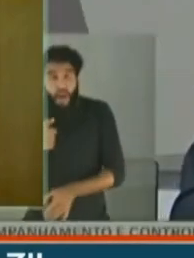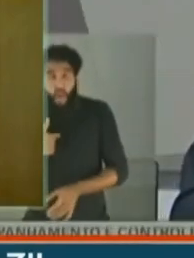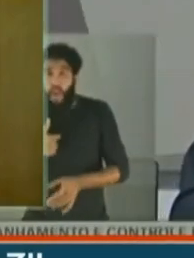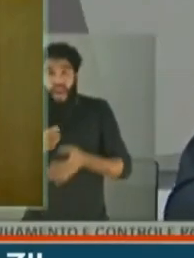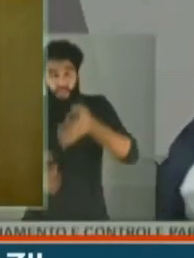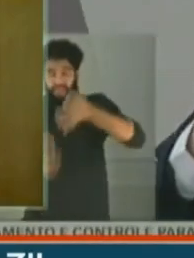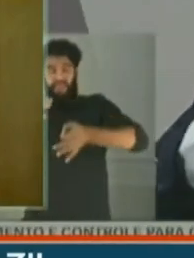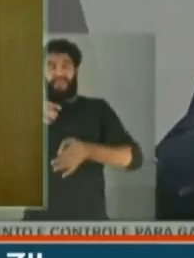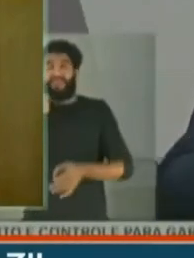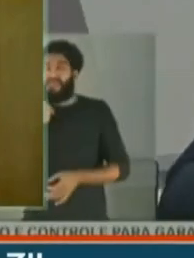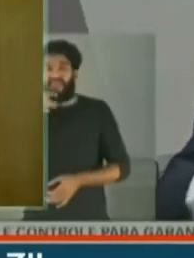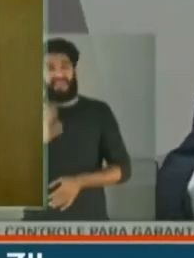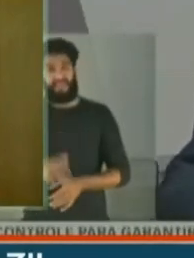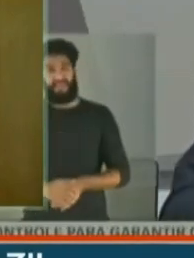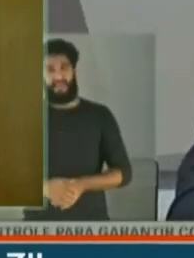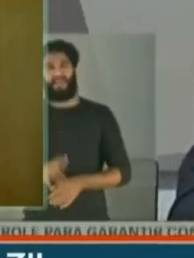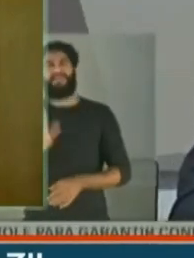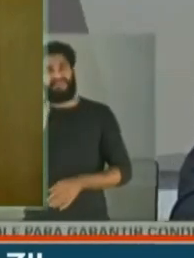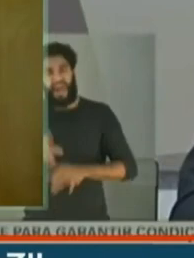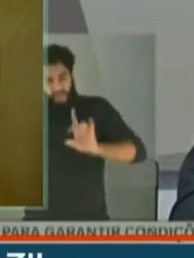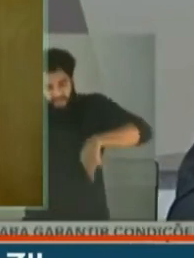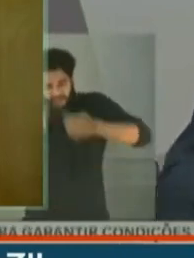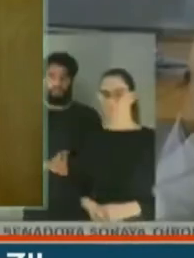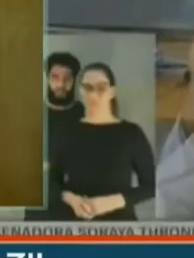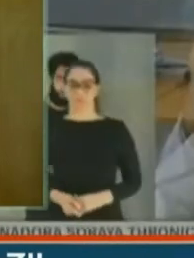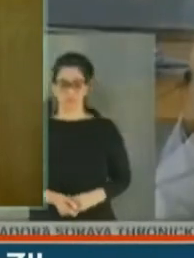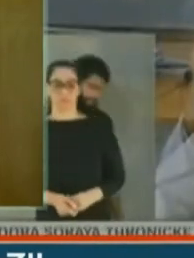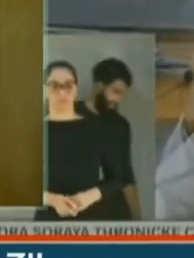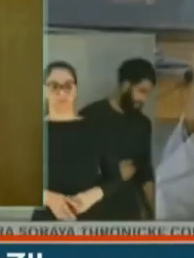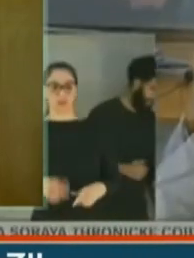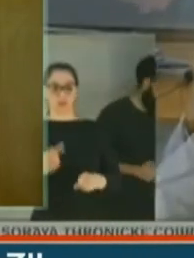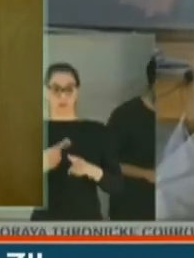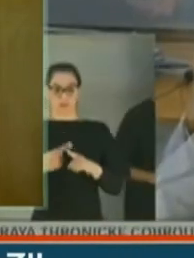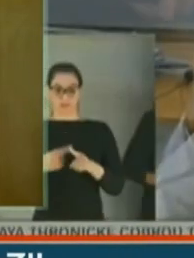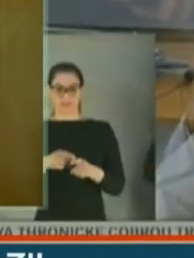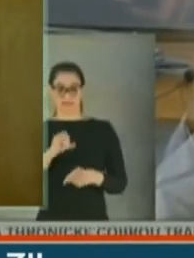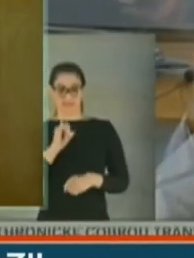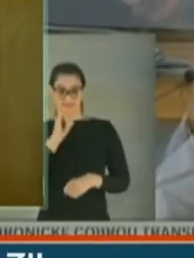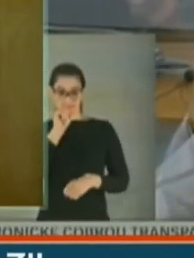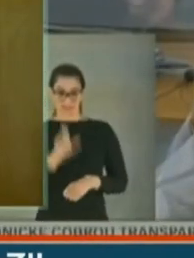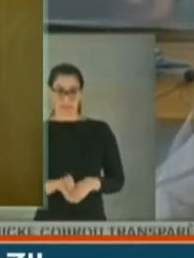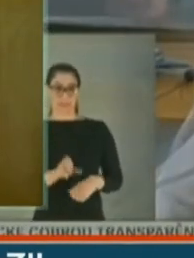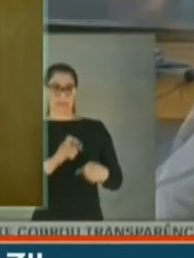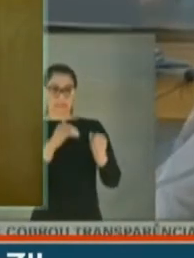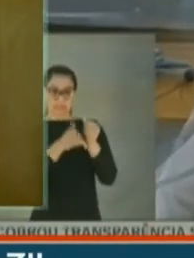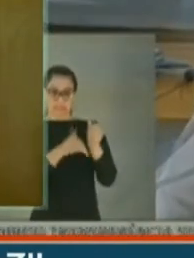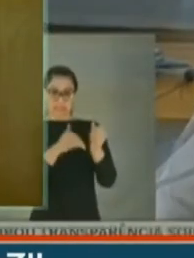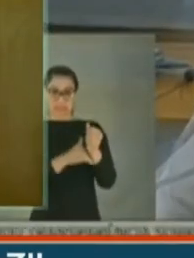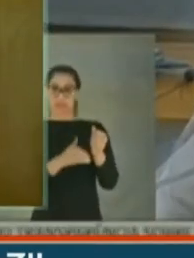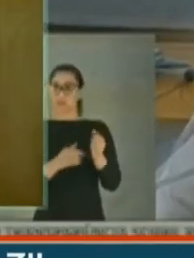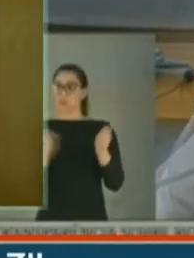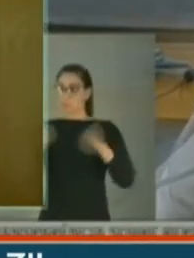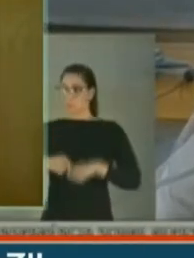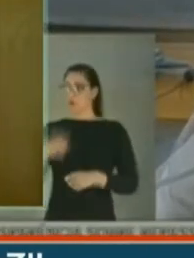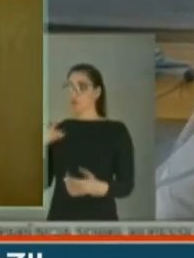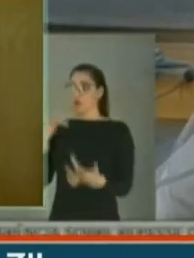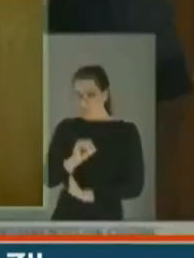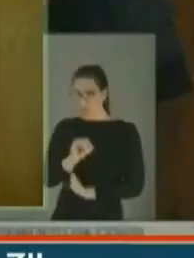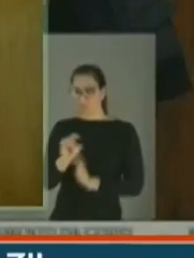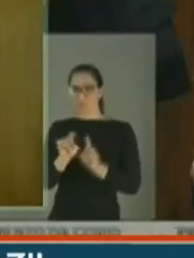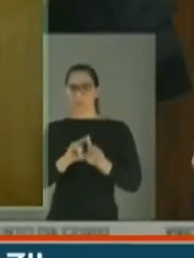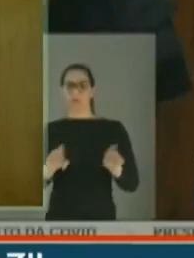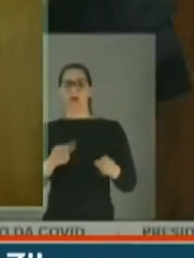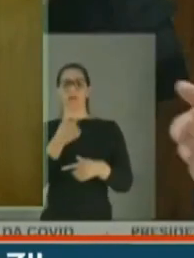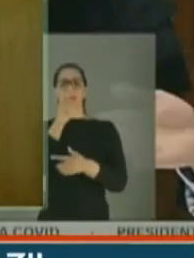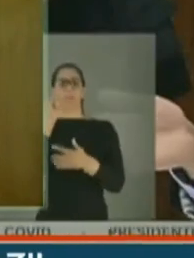of energy in Brazil knows that privatizations have always led to disasters, has always led to worse service, has always led